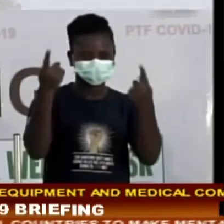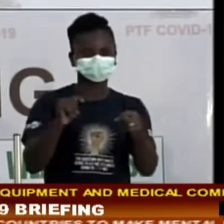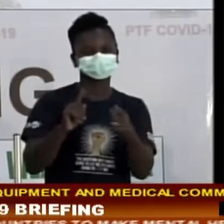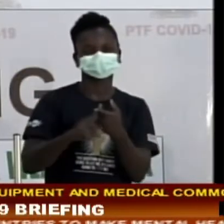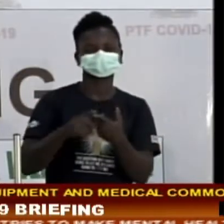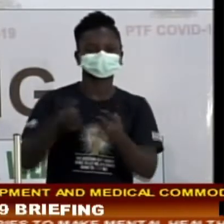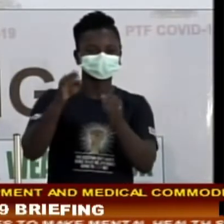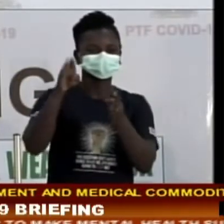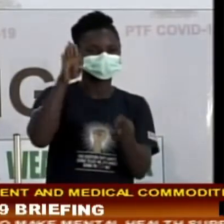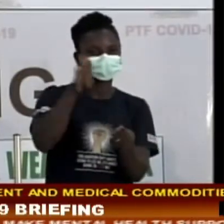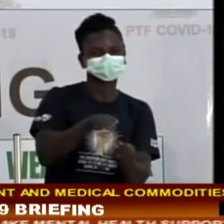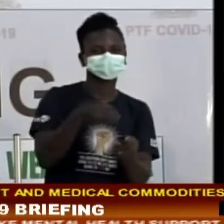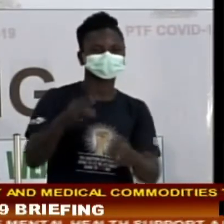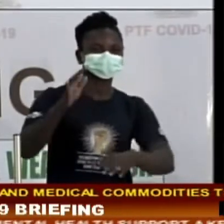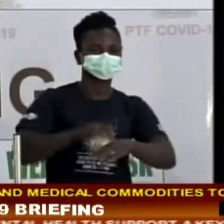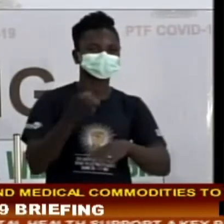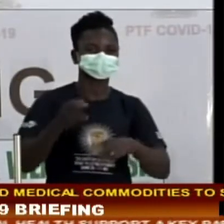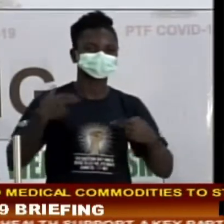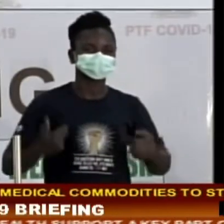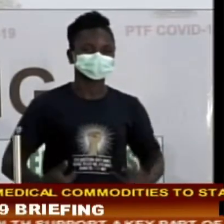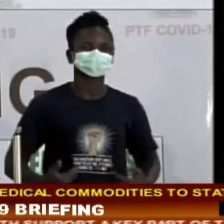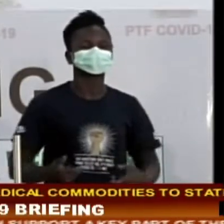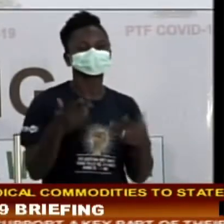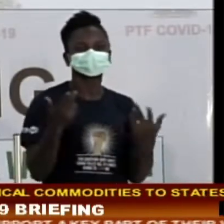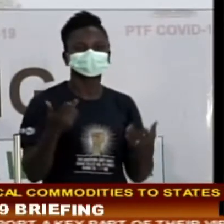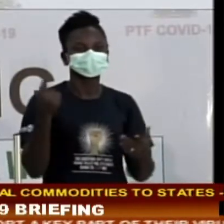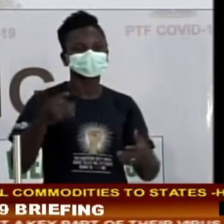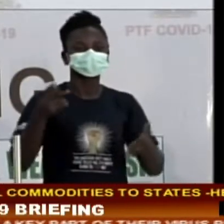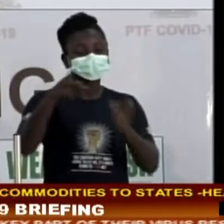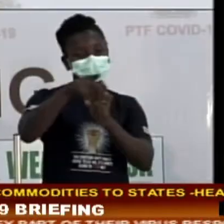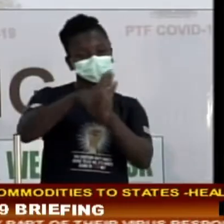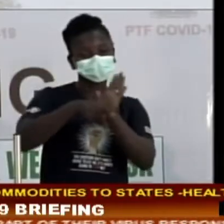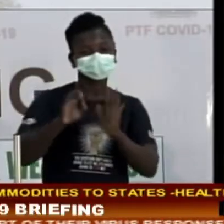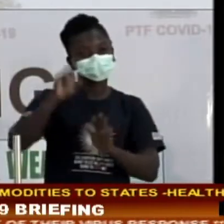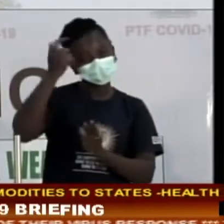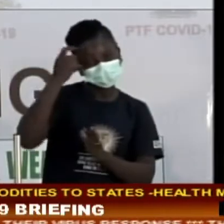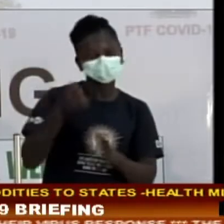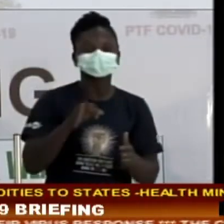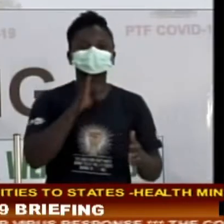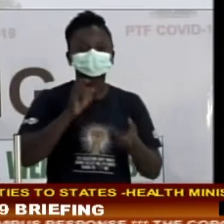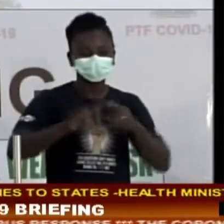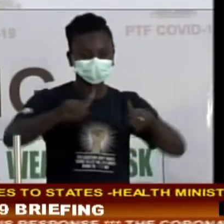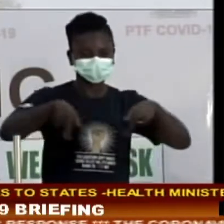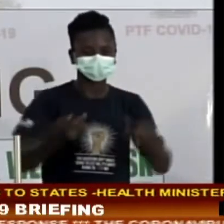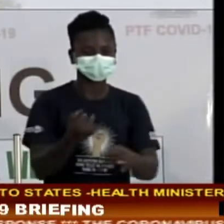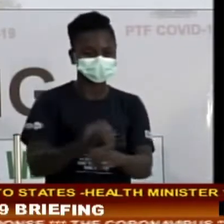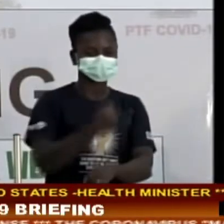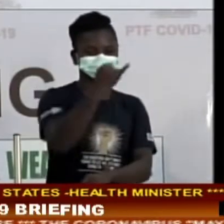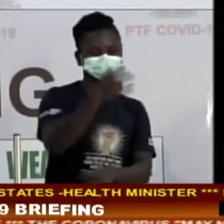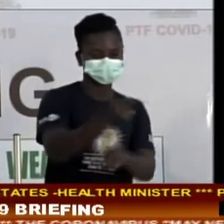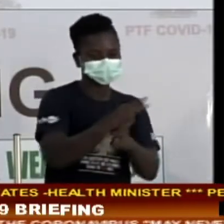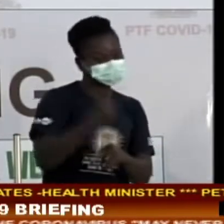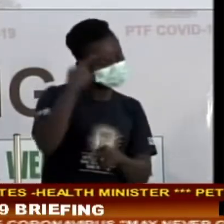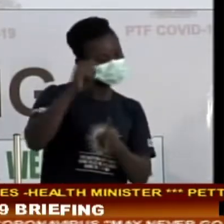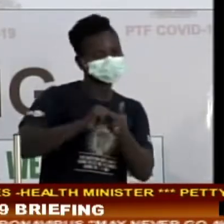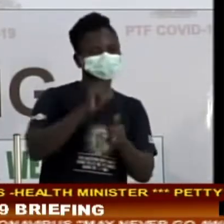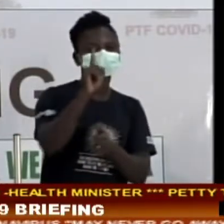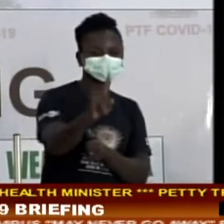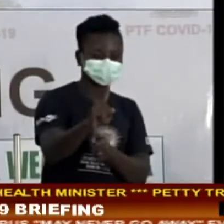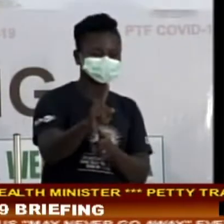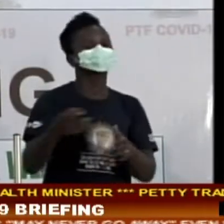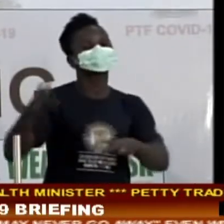health sector so the policy of government remains to provide institutional care for everyone infected but there are certain